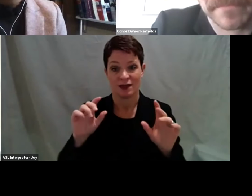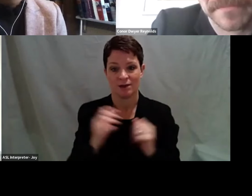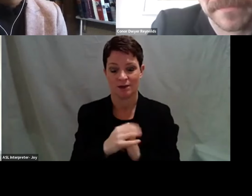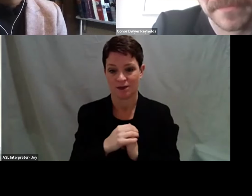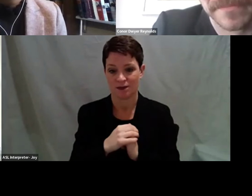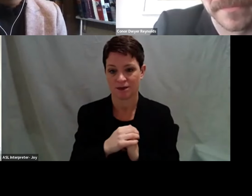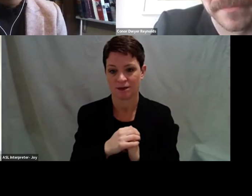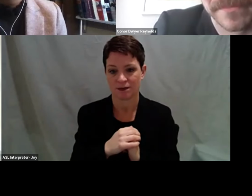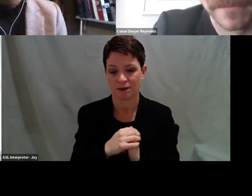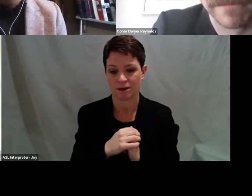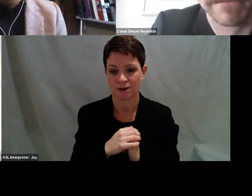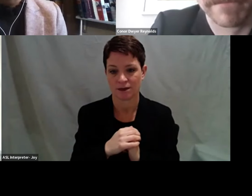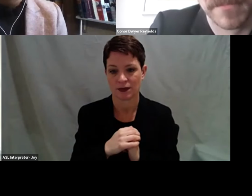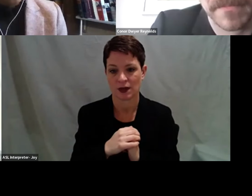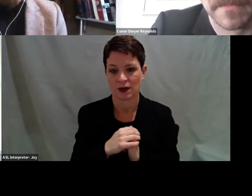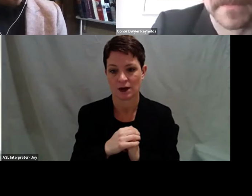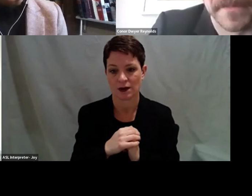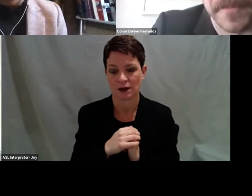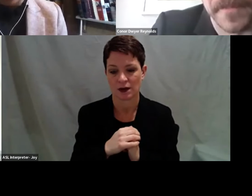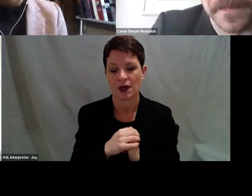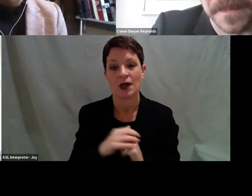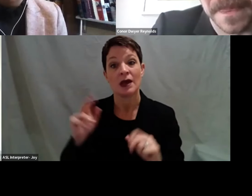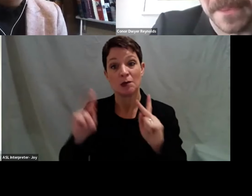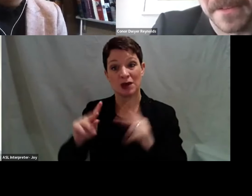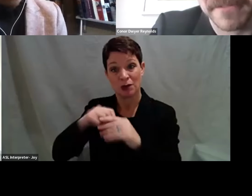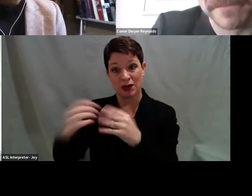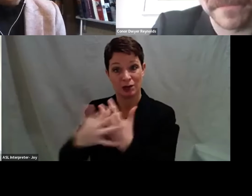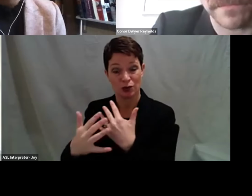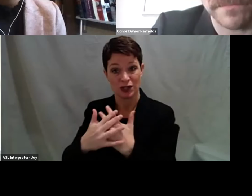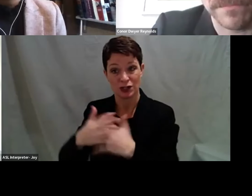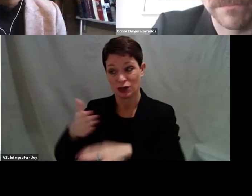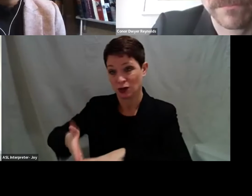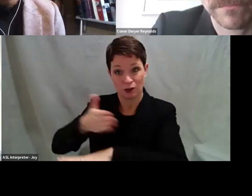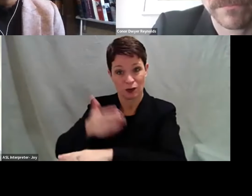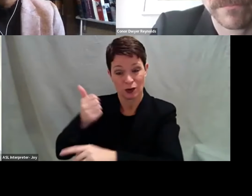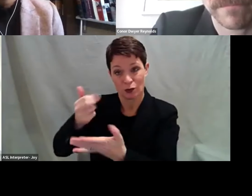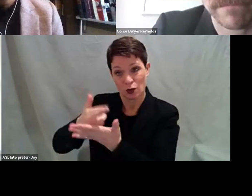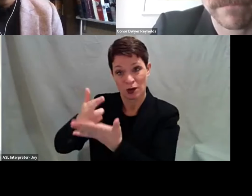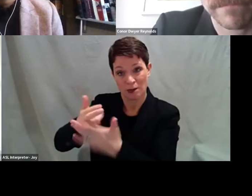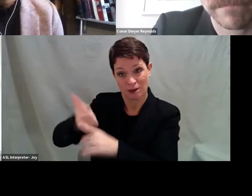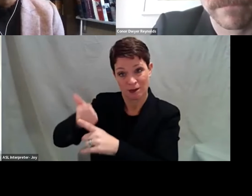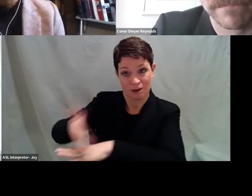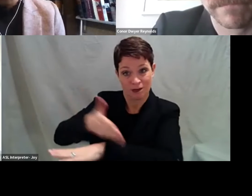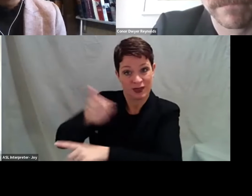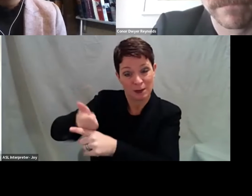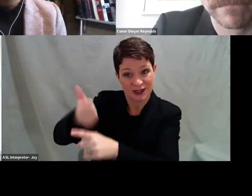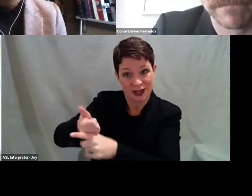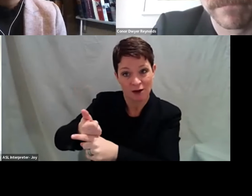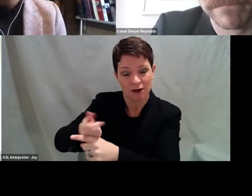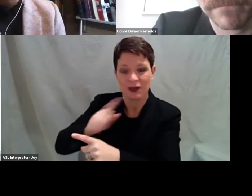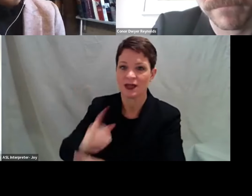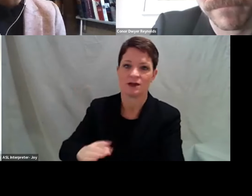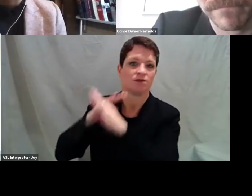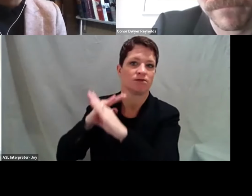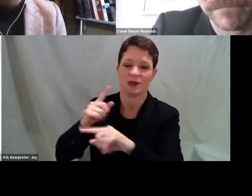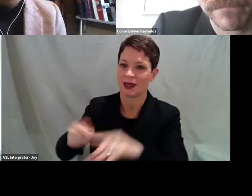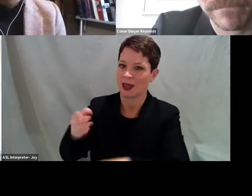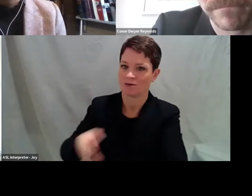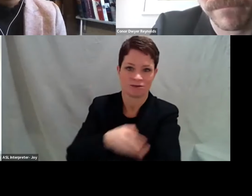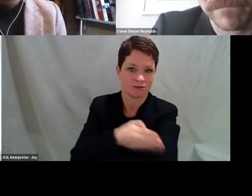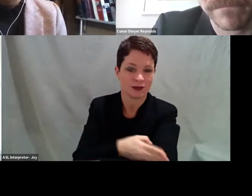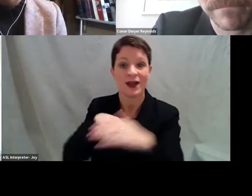of incarcerated people to rehabilitate is what is impeded. So